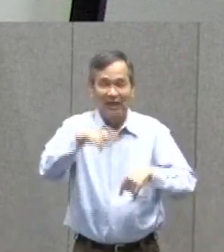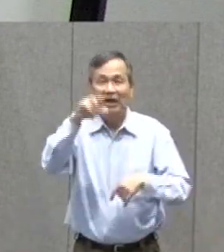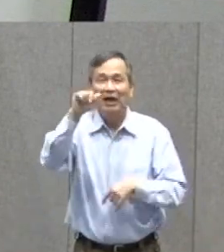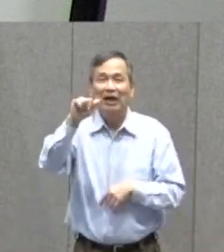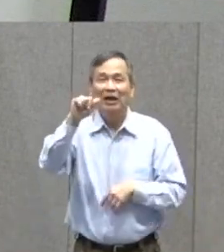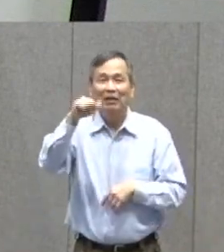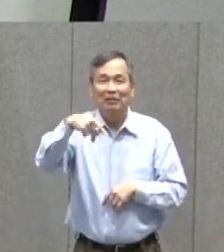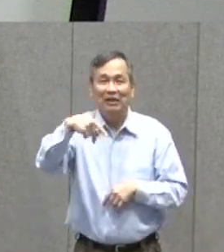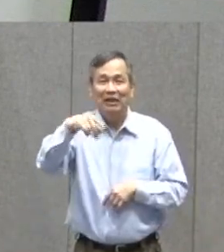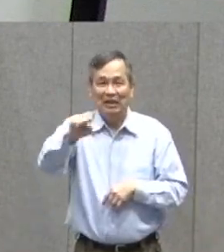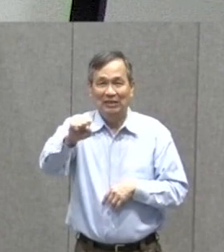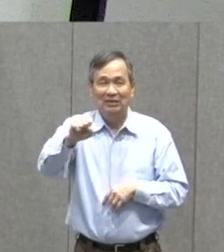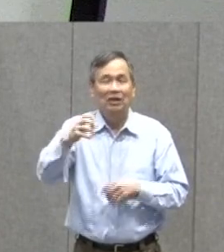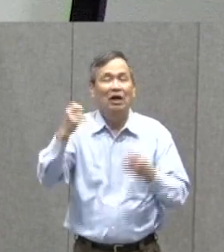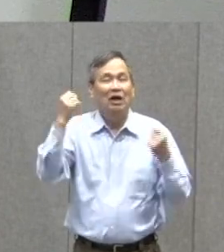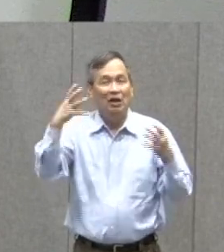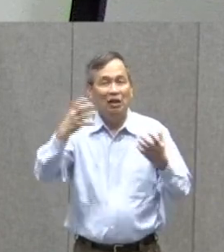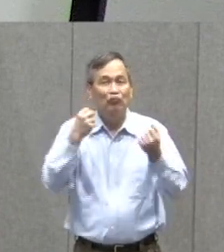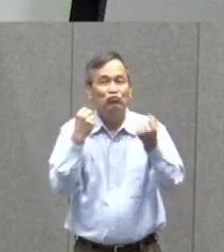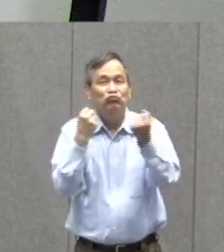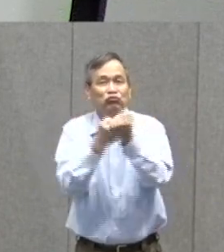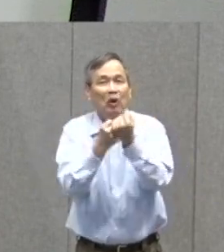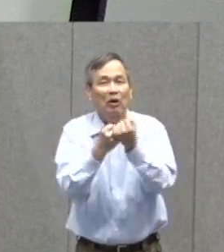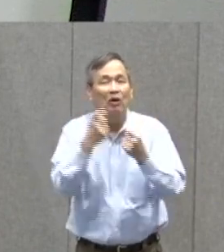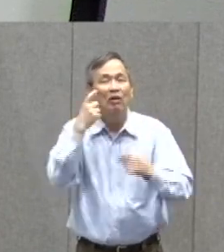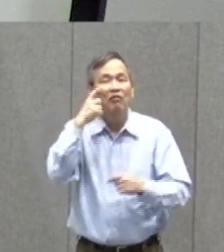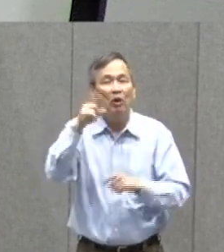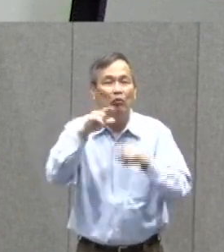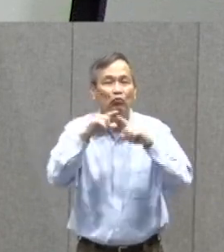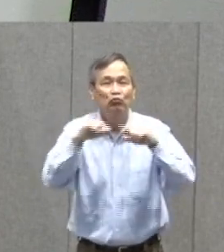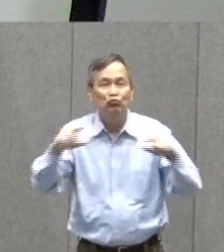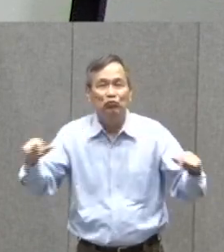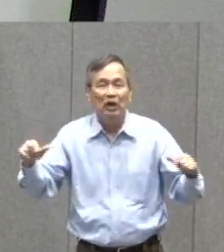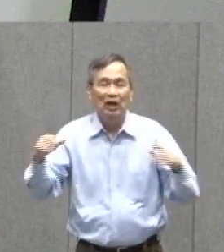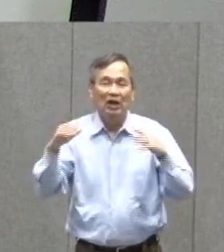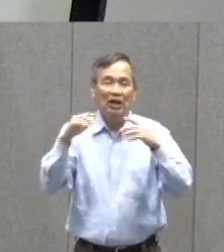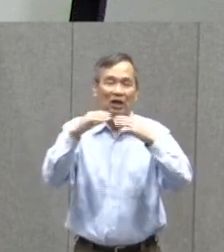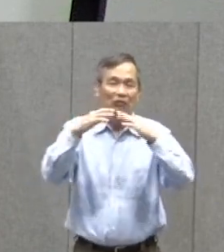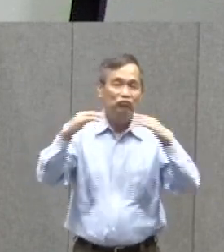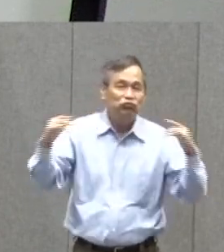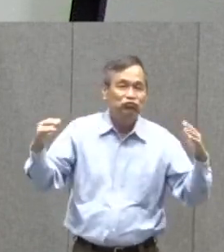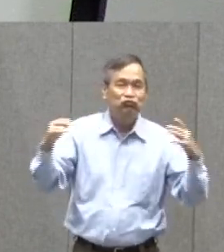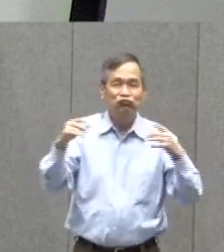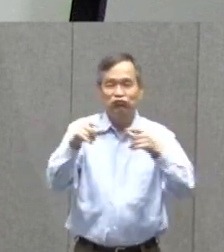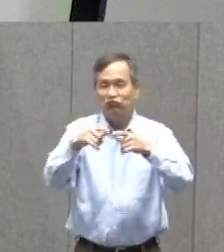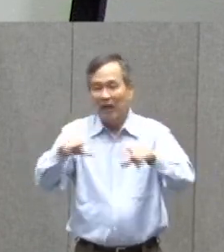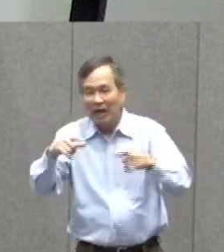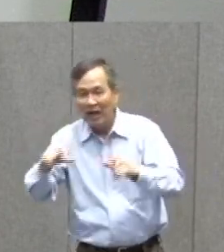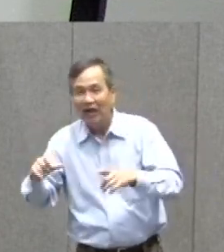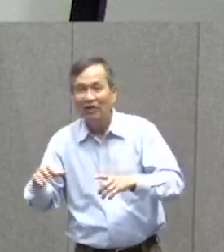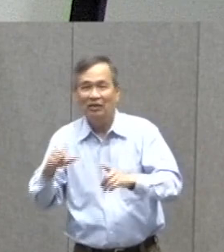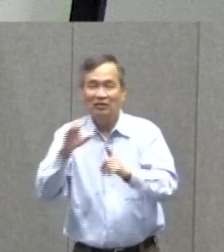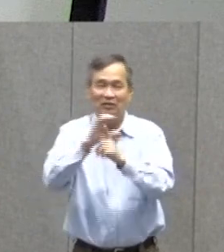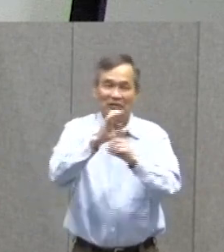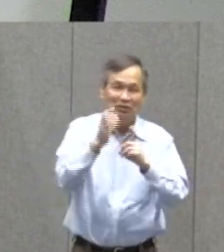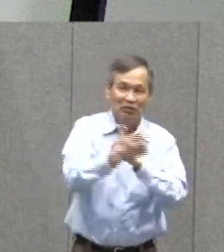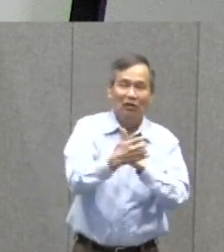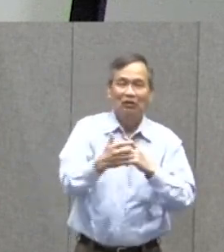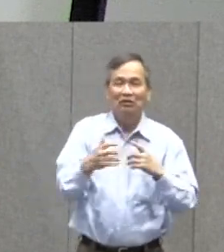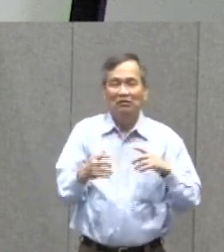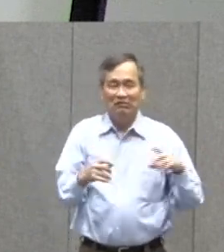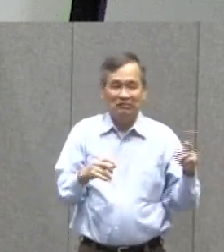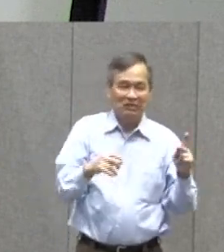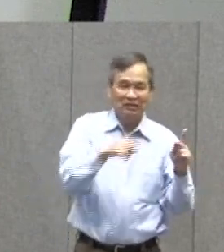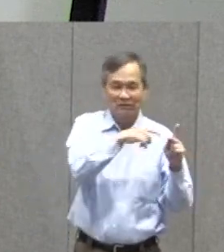a lot of community services and programs from the kindergarten to 12th grade for bilingual education